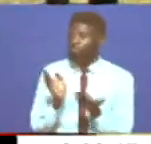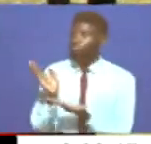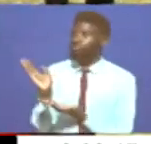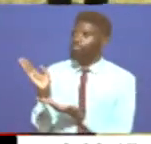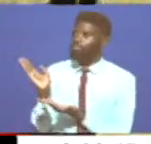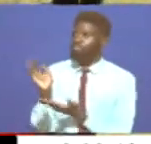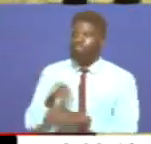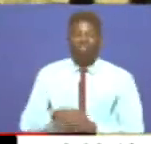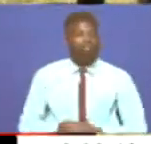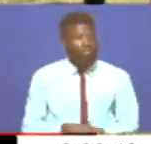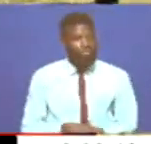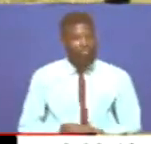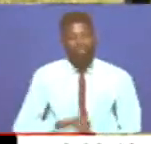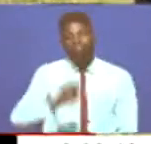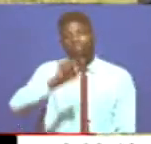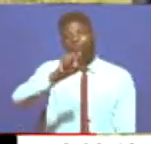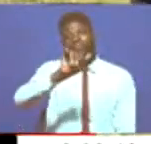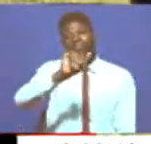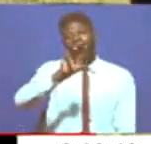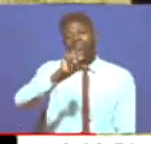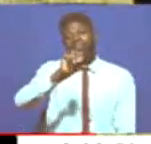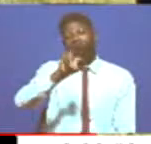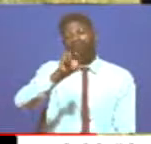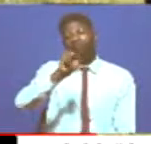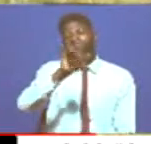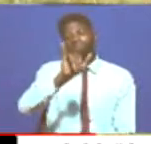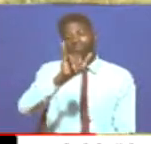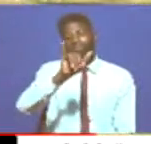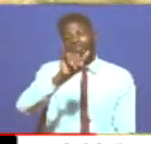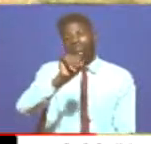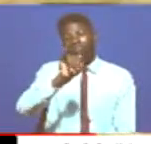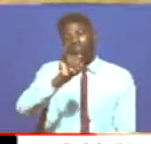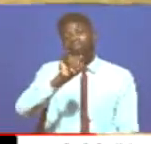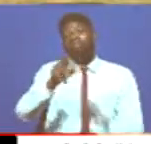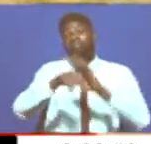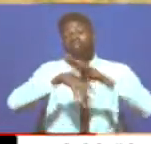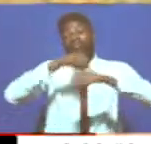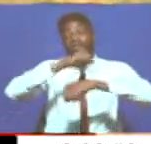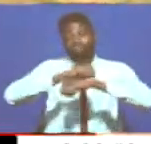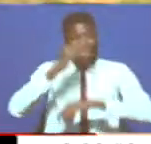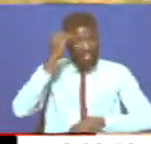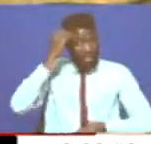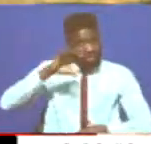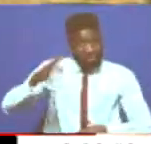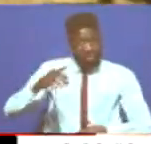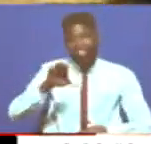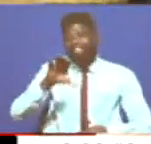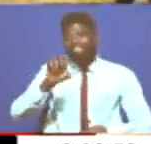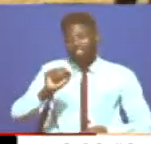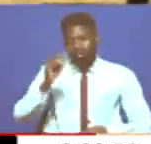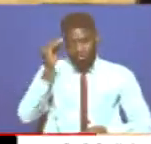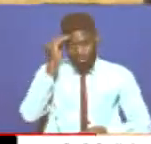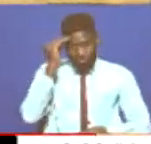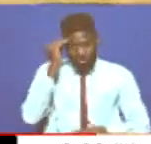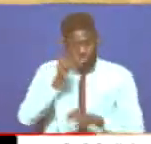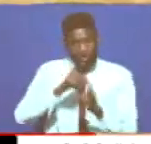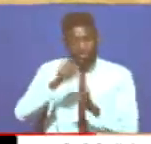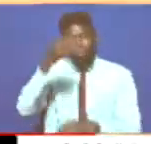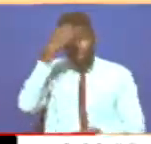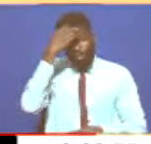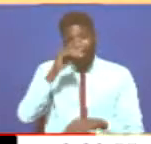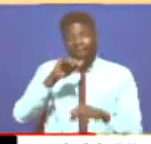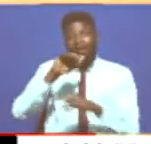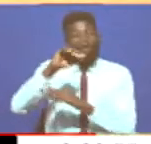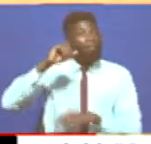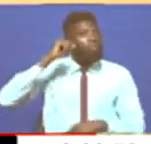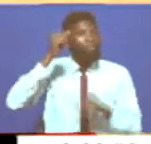It was at Kimunyi Primary School in Kiambu County where Education Cabinet Secretary Professor George Magoha asked politicians to